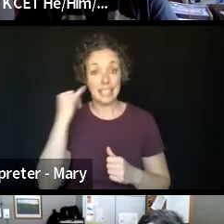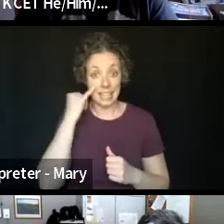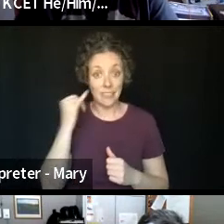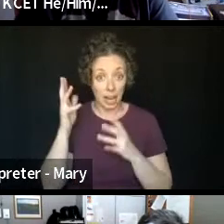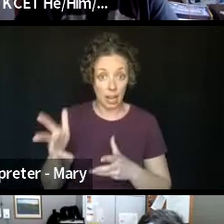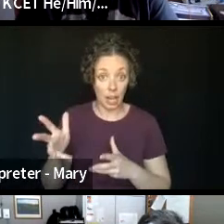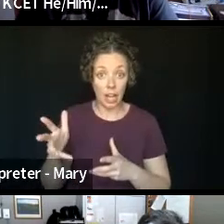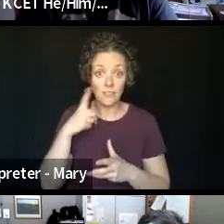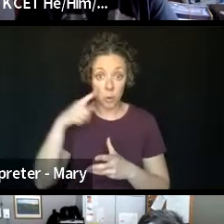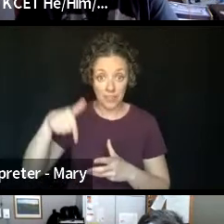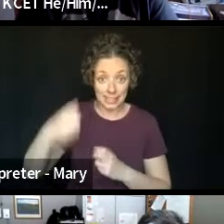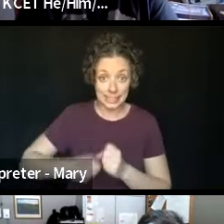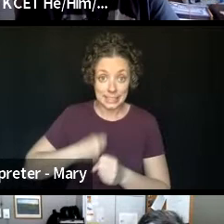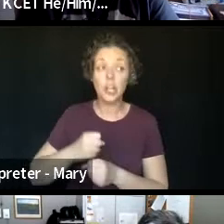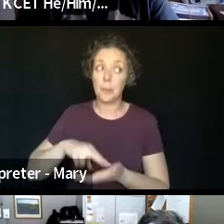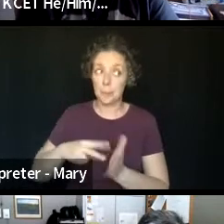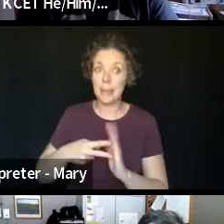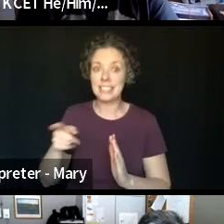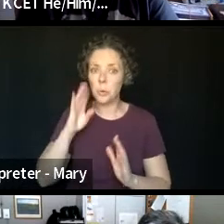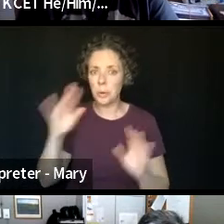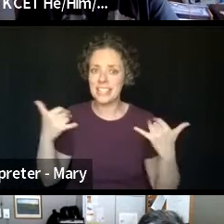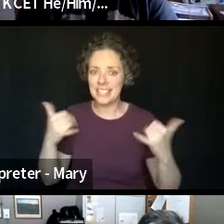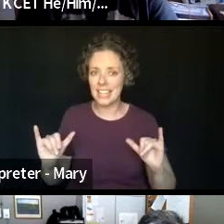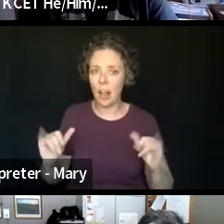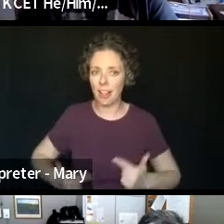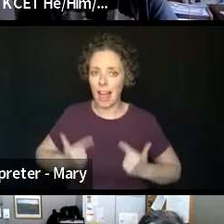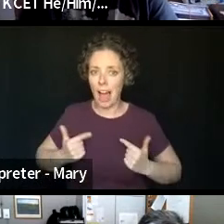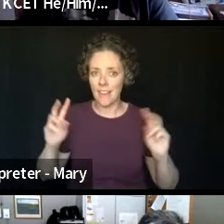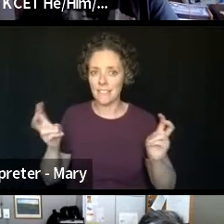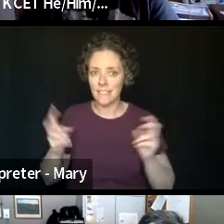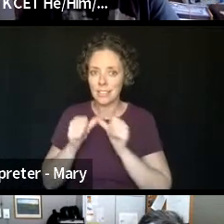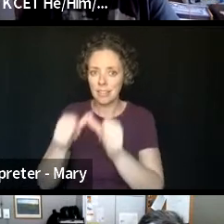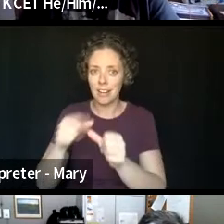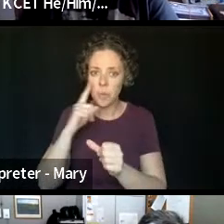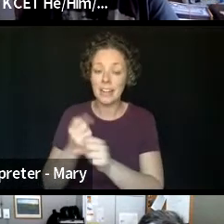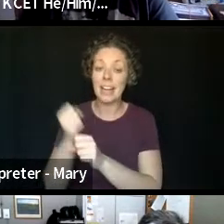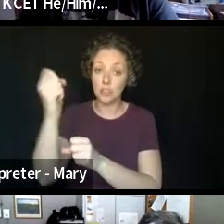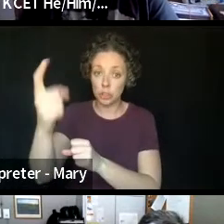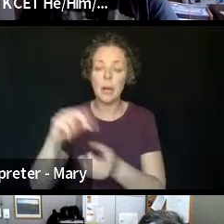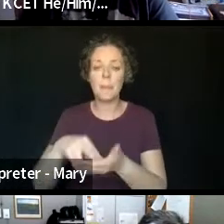for next year. And so we will keep an eye on that for next year.